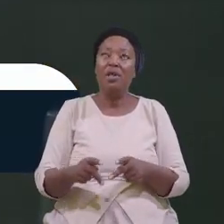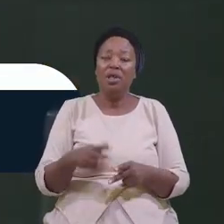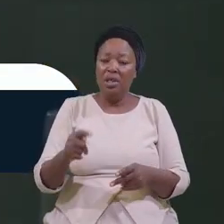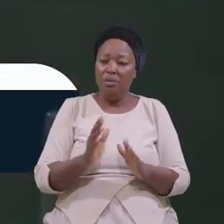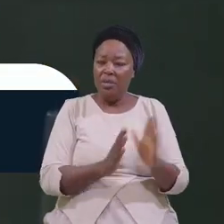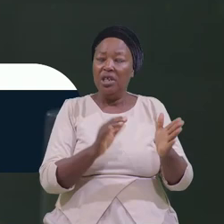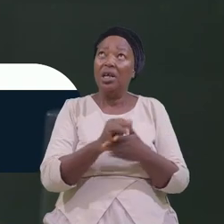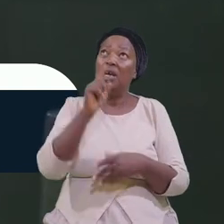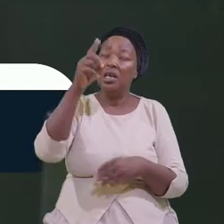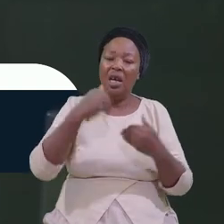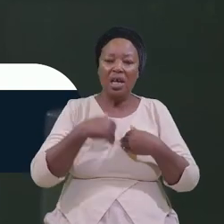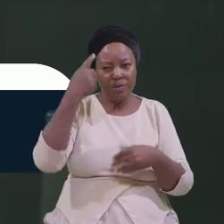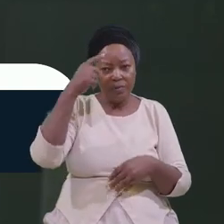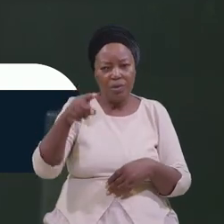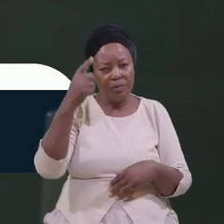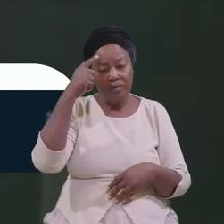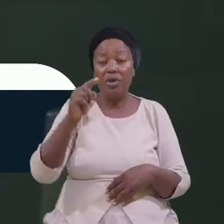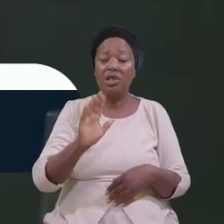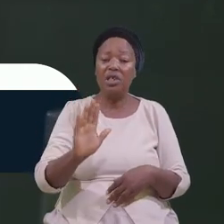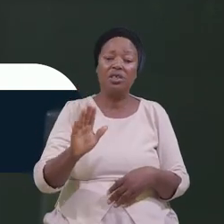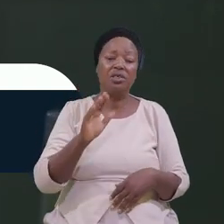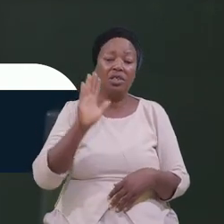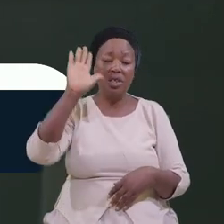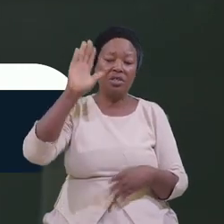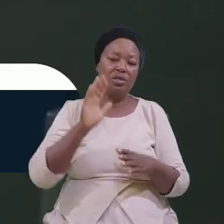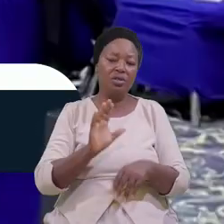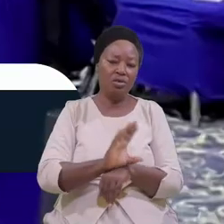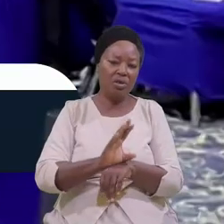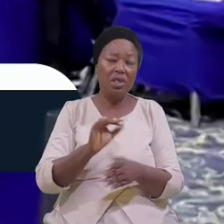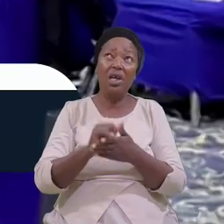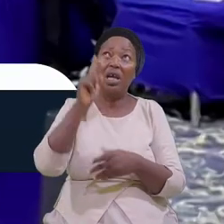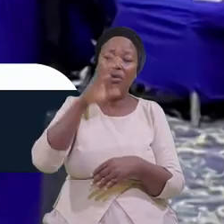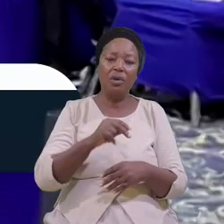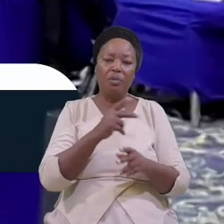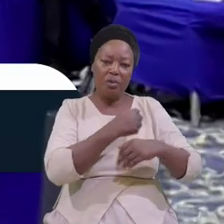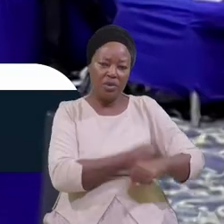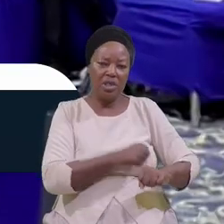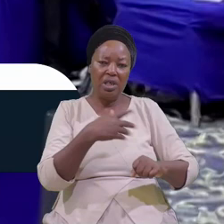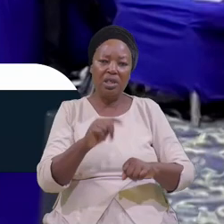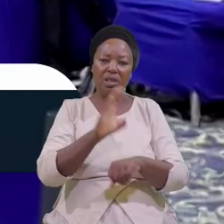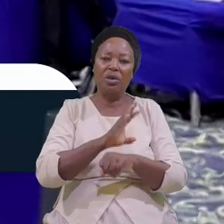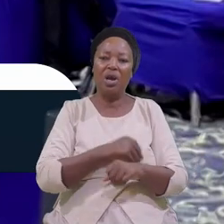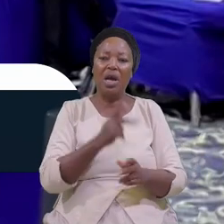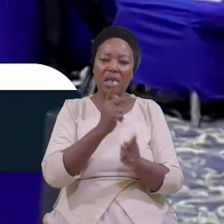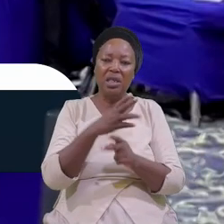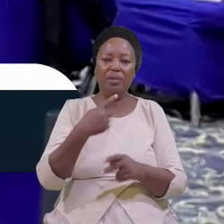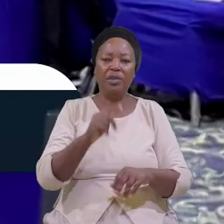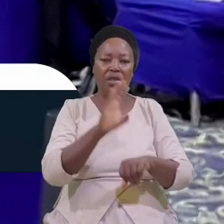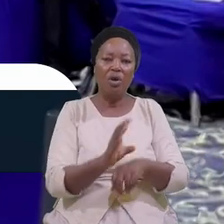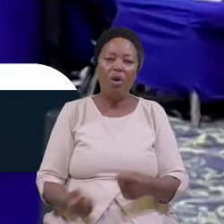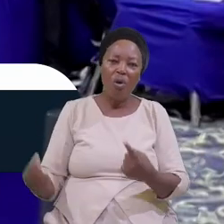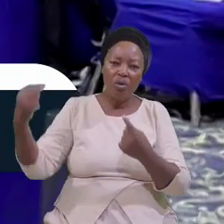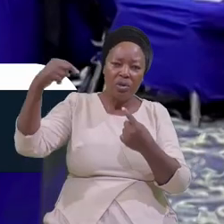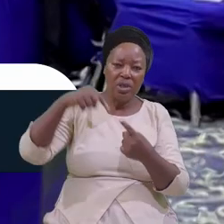for you, the plan he has for his church, that it will protect the church, he'll preserve the church